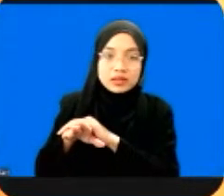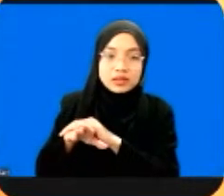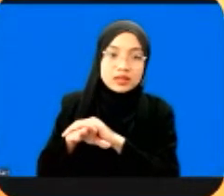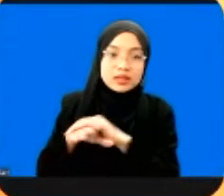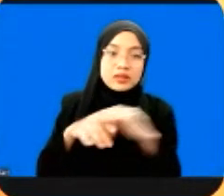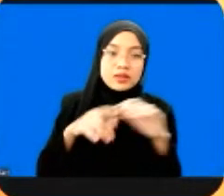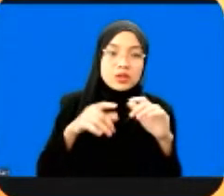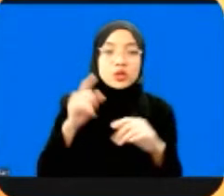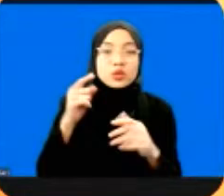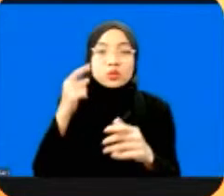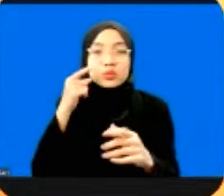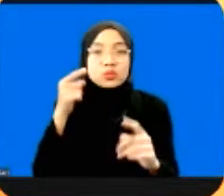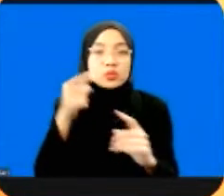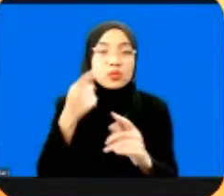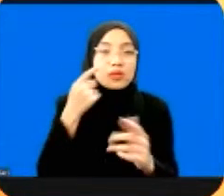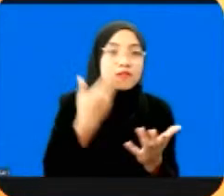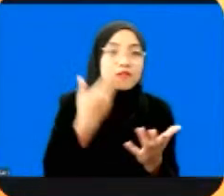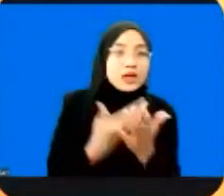of the